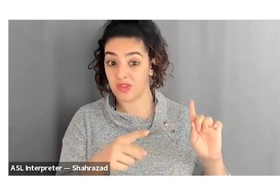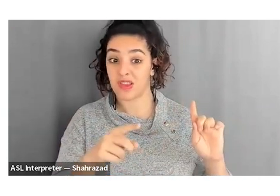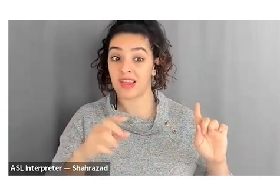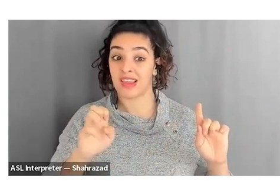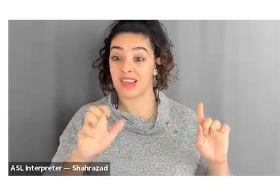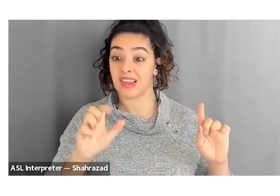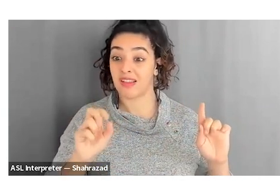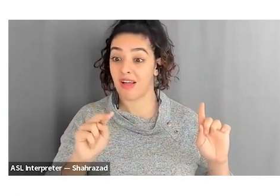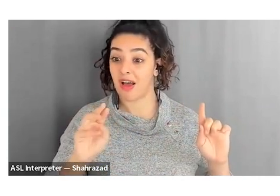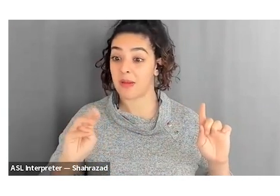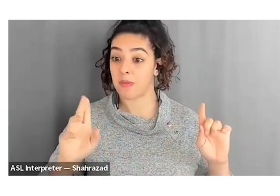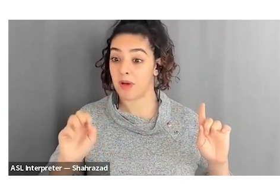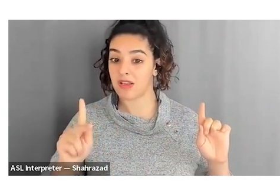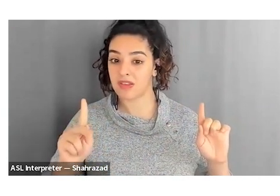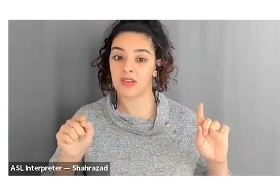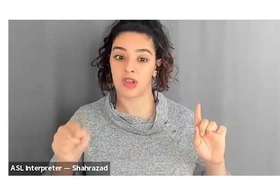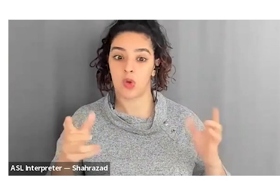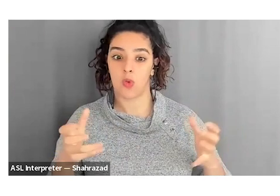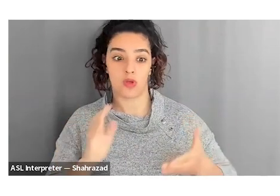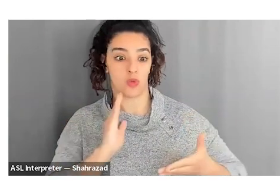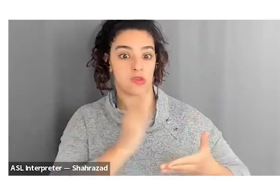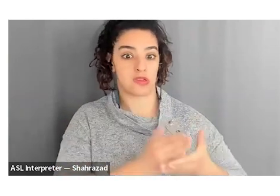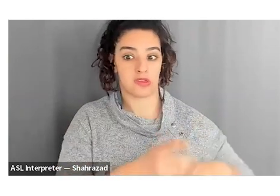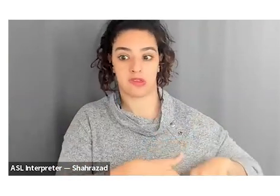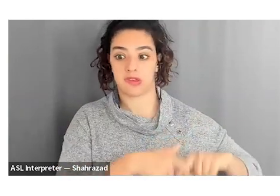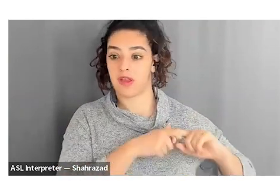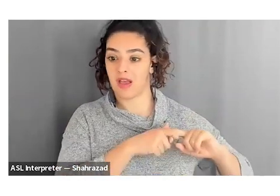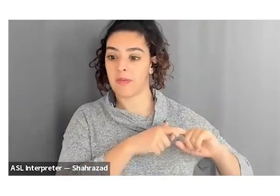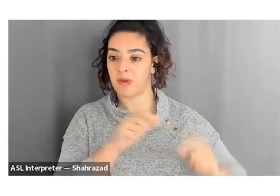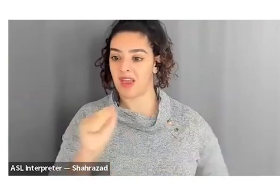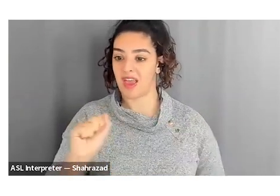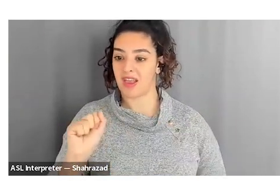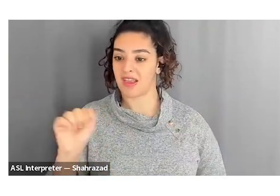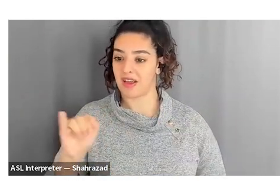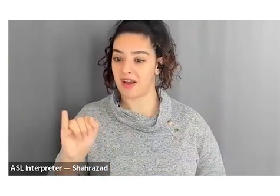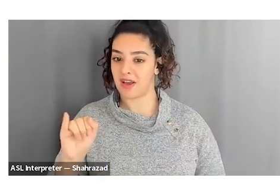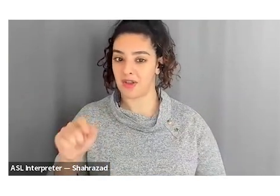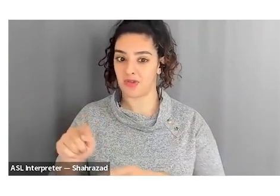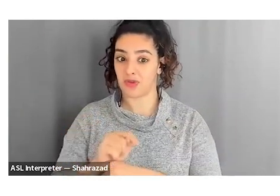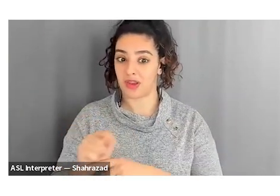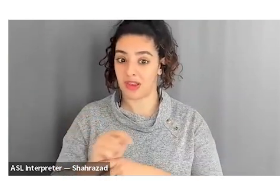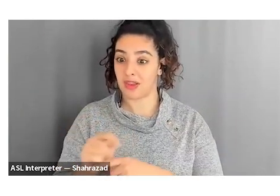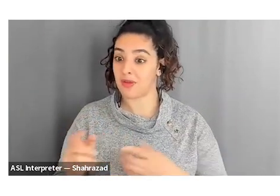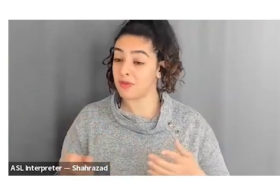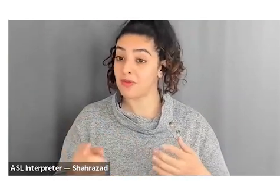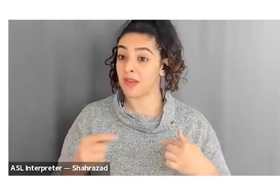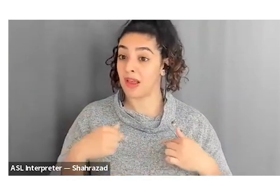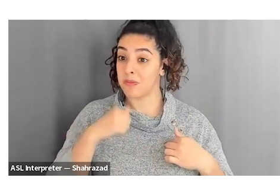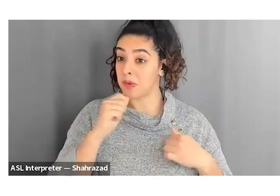in AI or artificial intelligence training. And this is not surprising. I knew this decades ago that